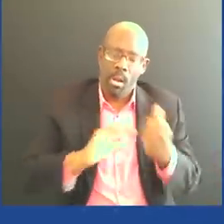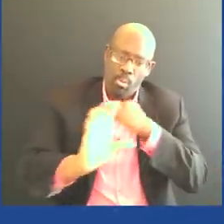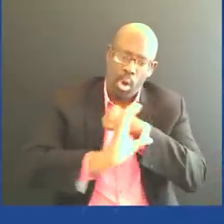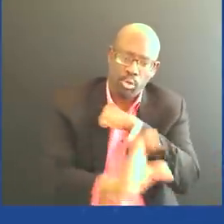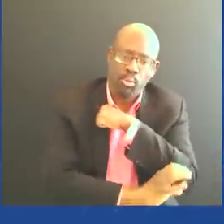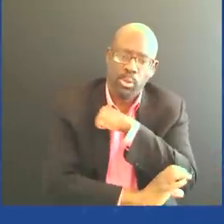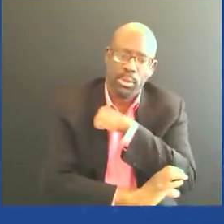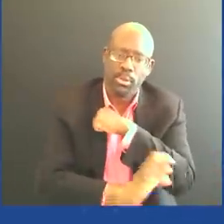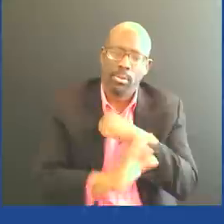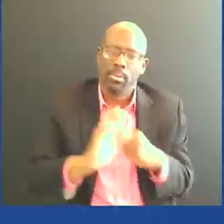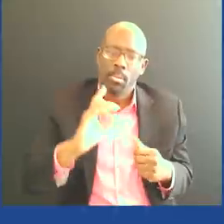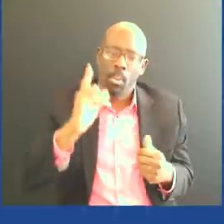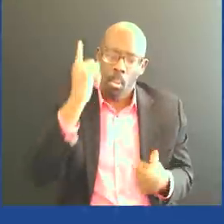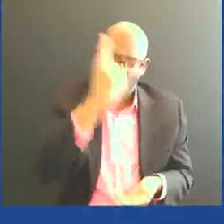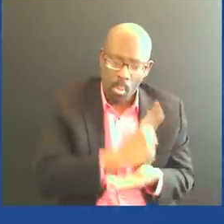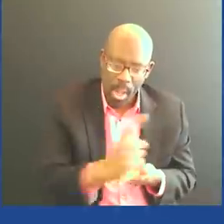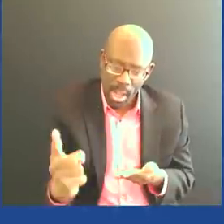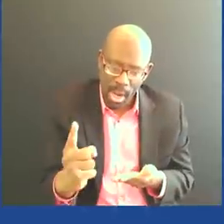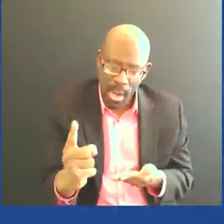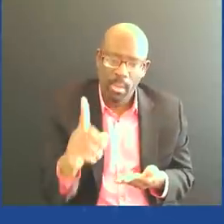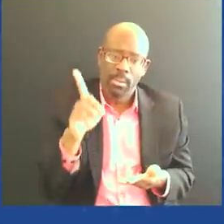of America.